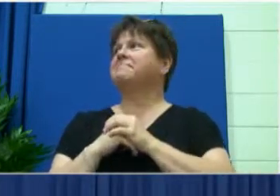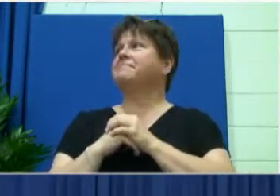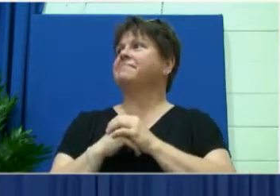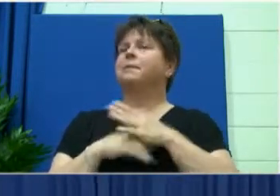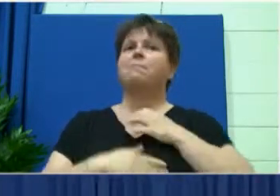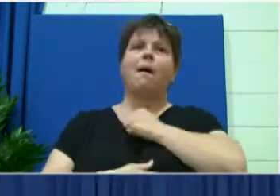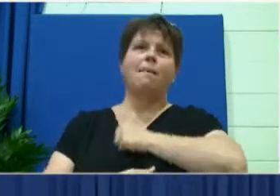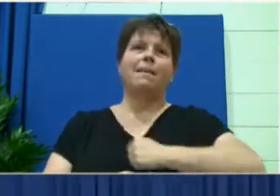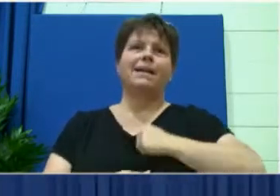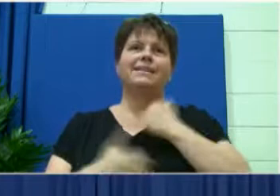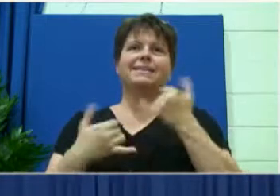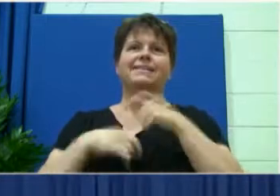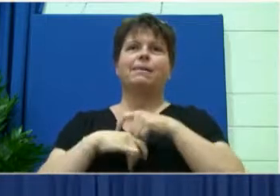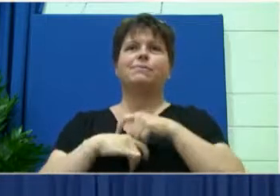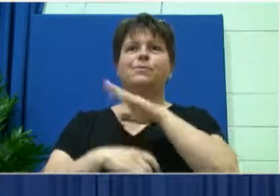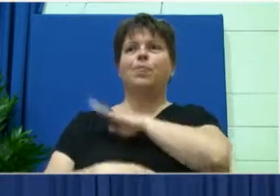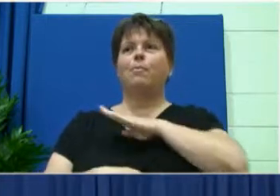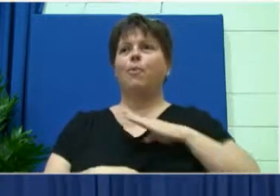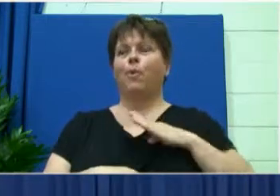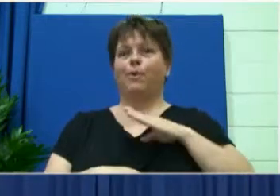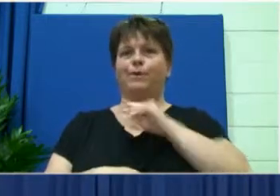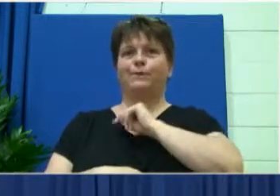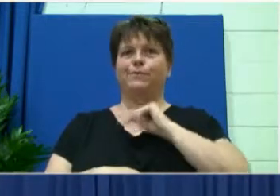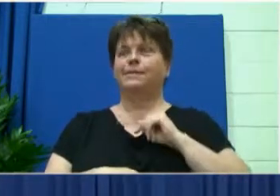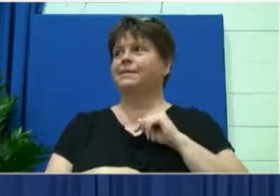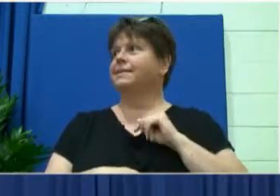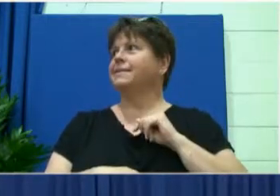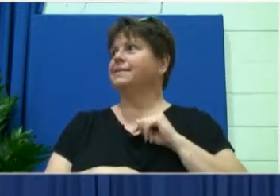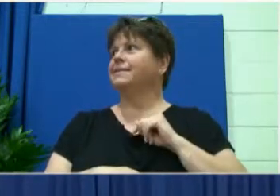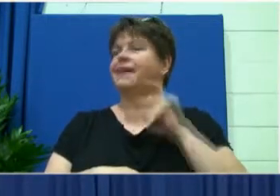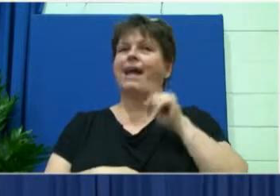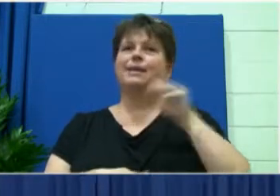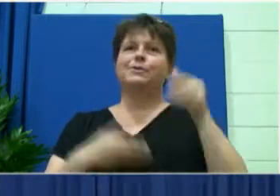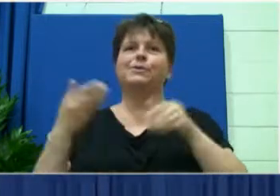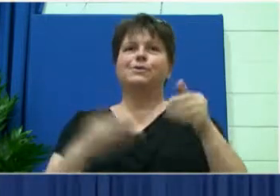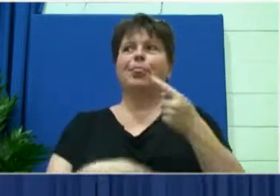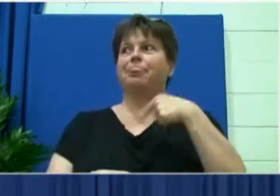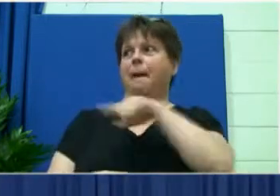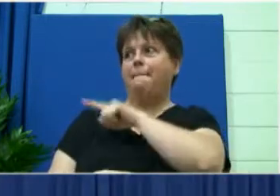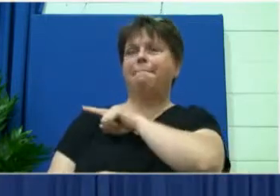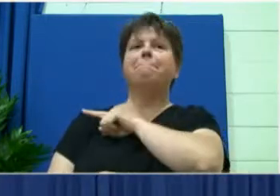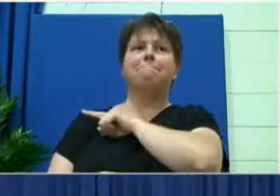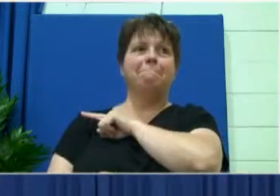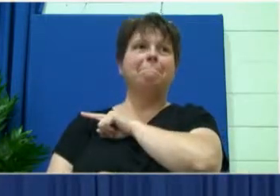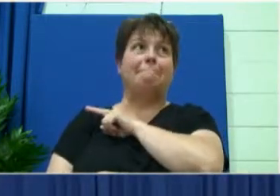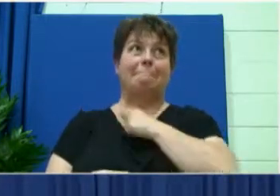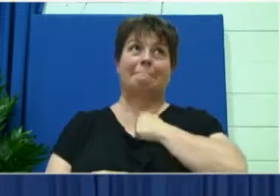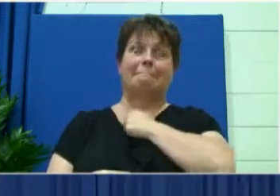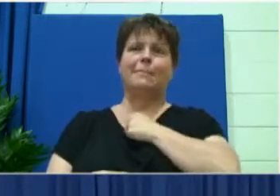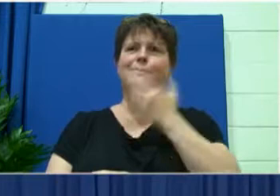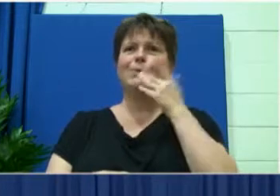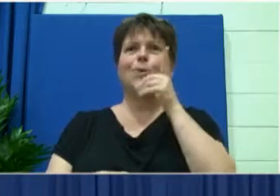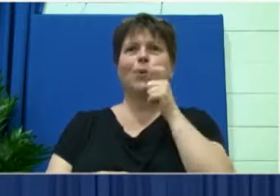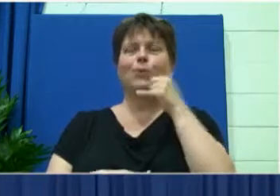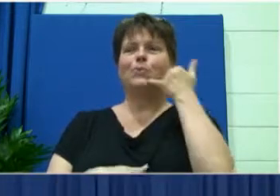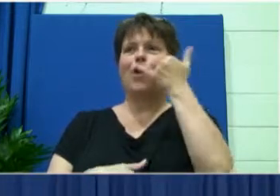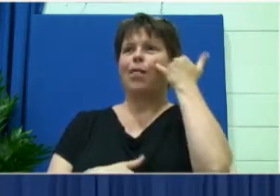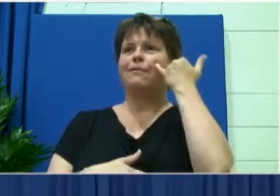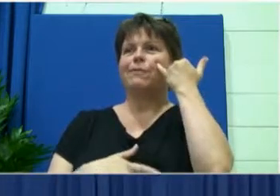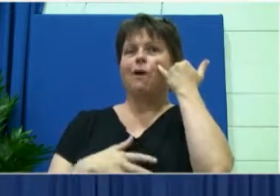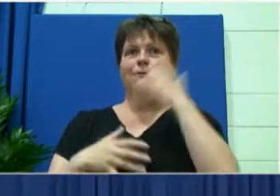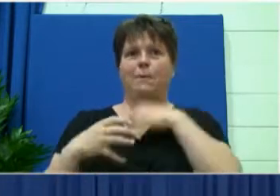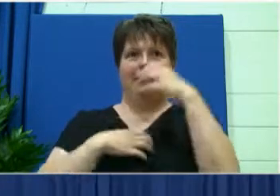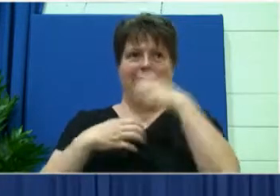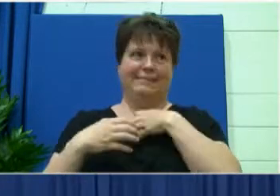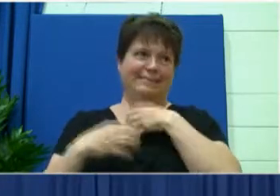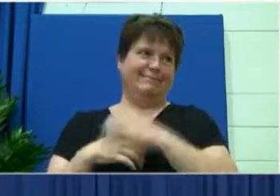My apologies this time to the Board of Trustees, as I need to introduce them to you so you'll know who to call if you have any